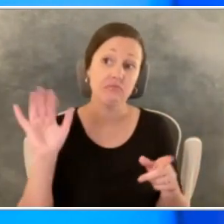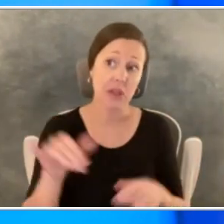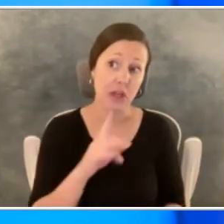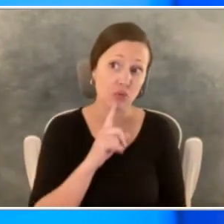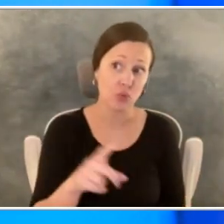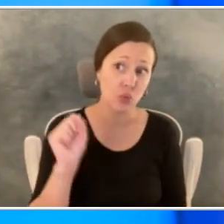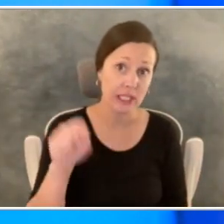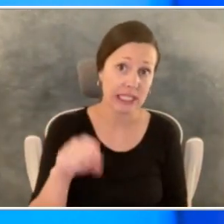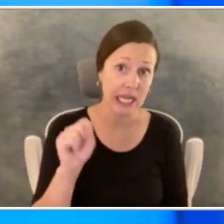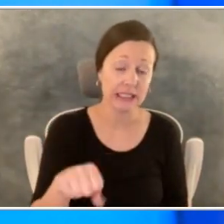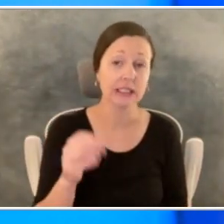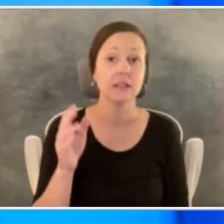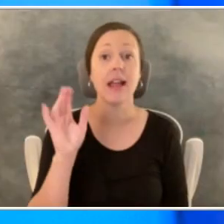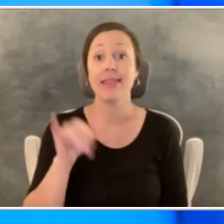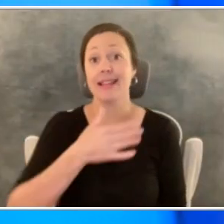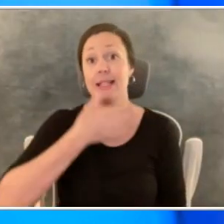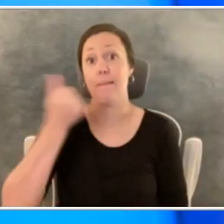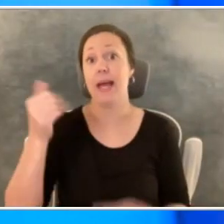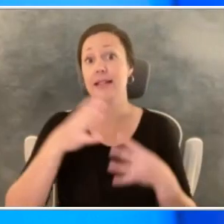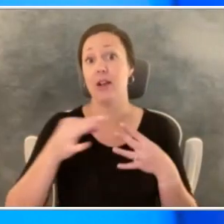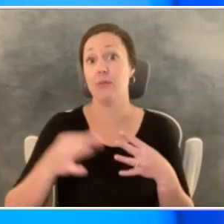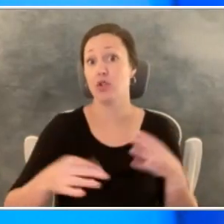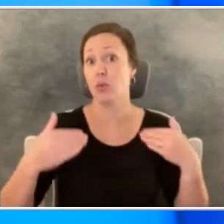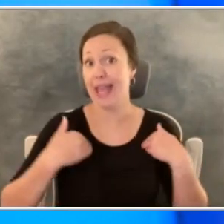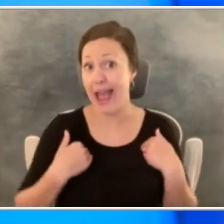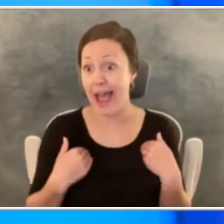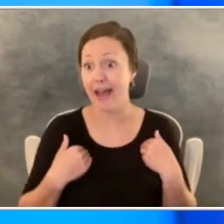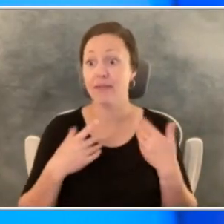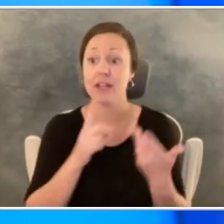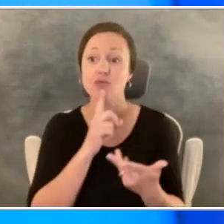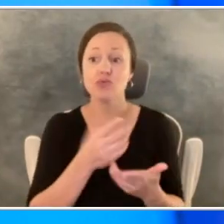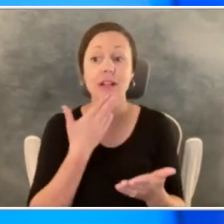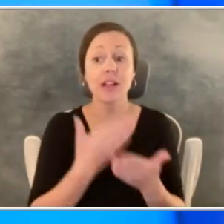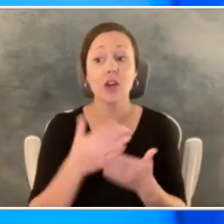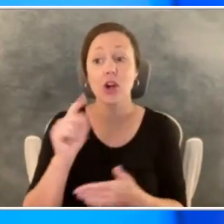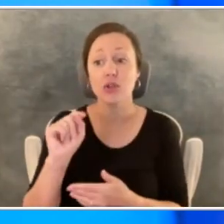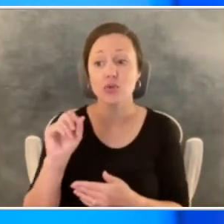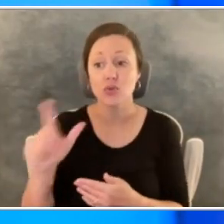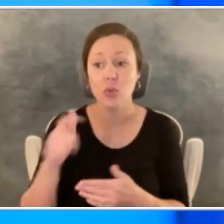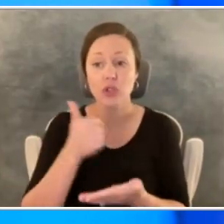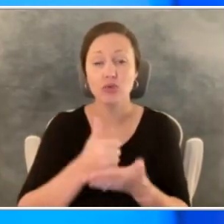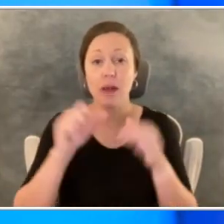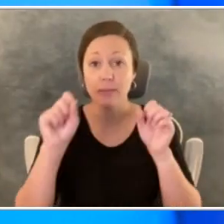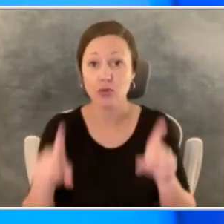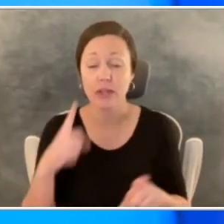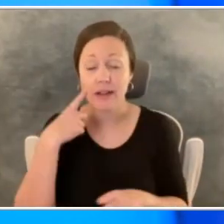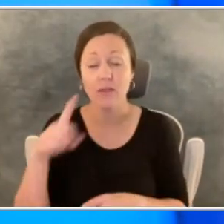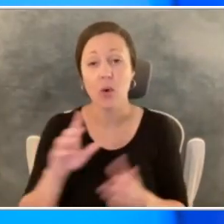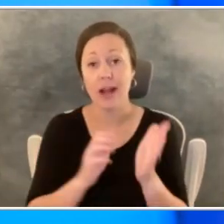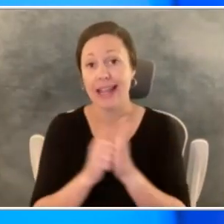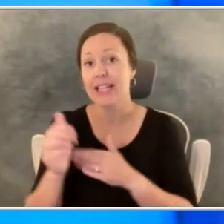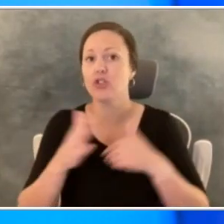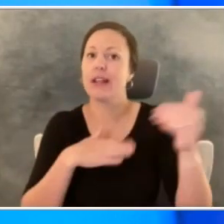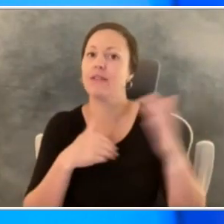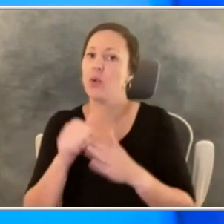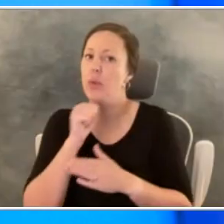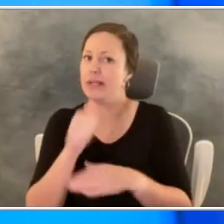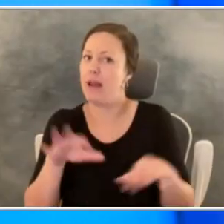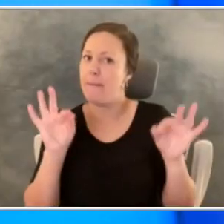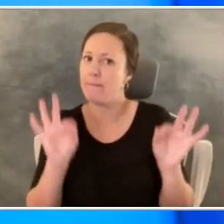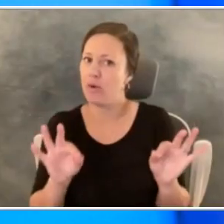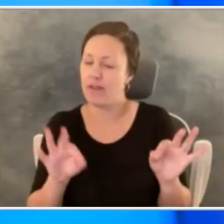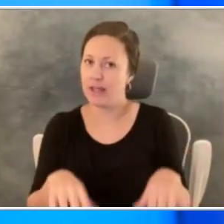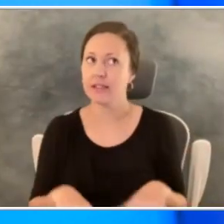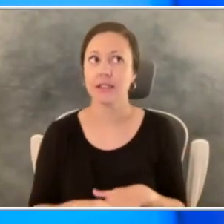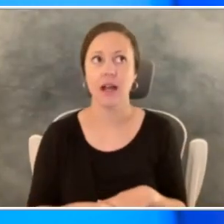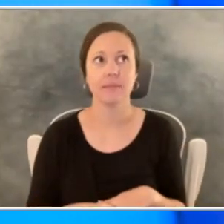the best we have. It is a really good tool to screen for prostate cancer, even though it is not perfect. And what I think part